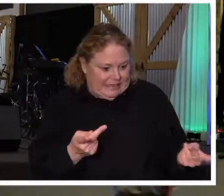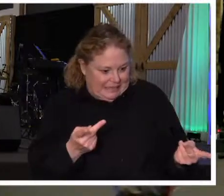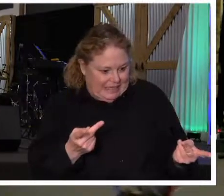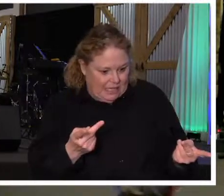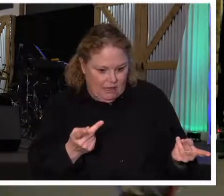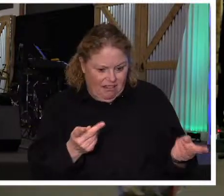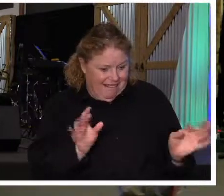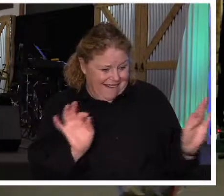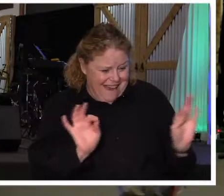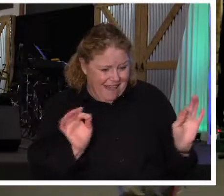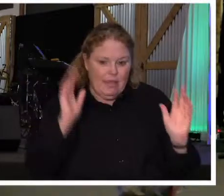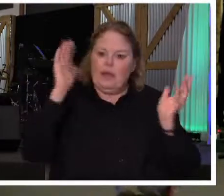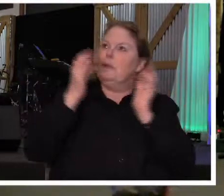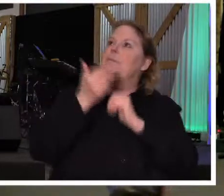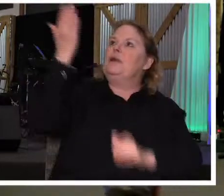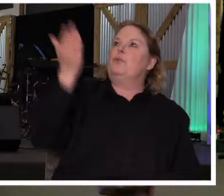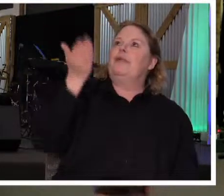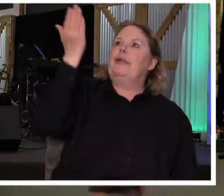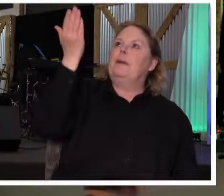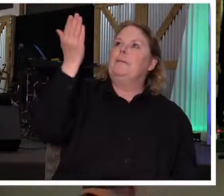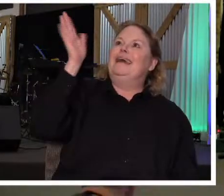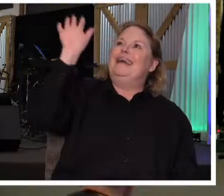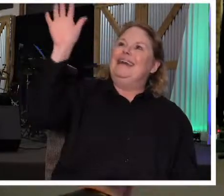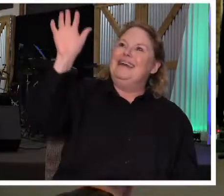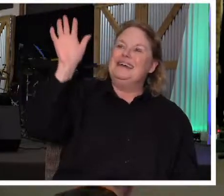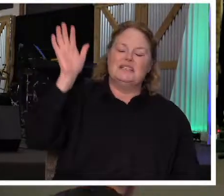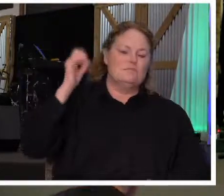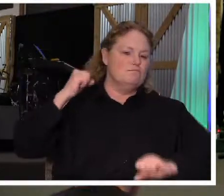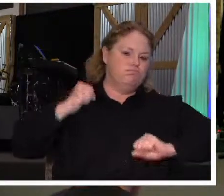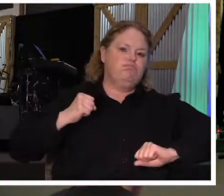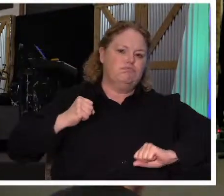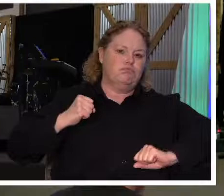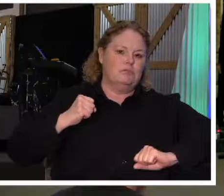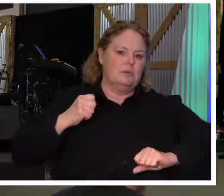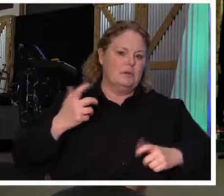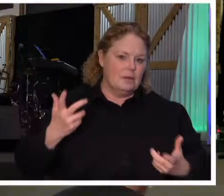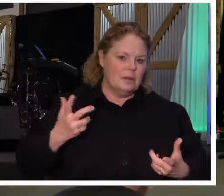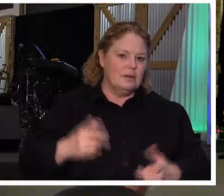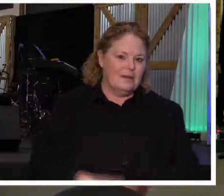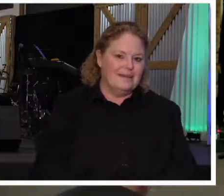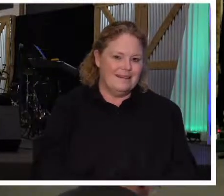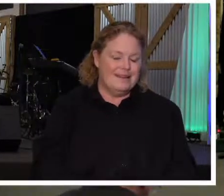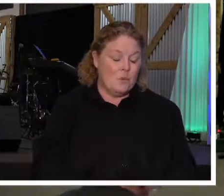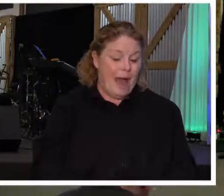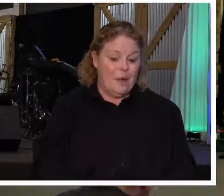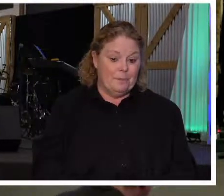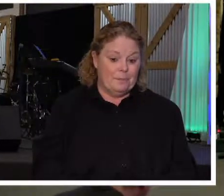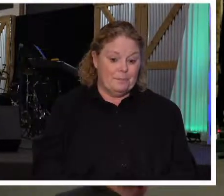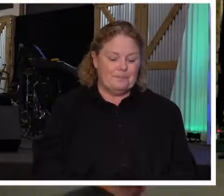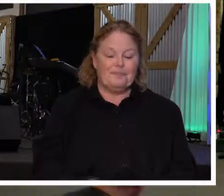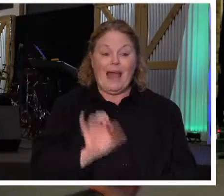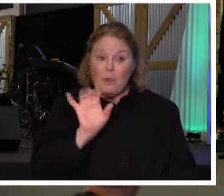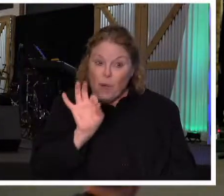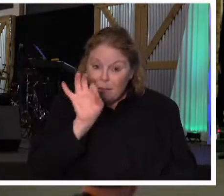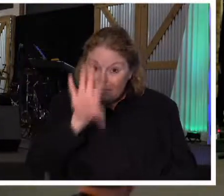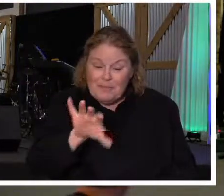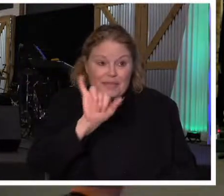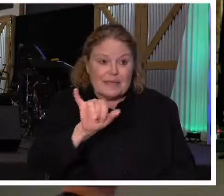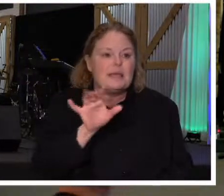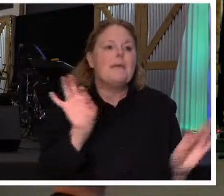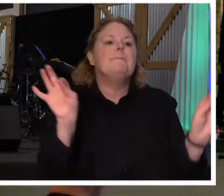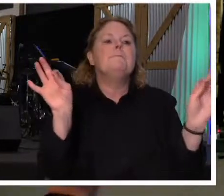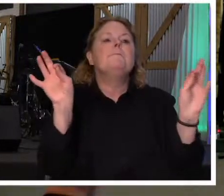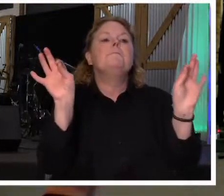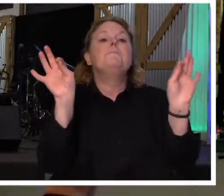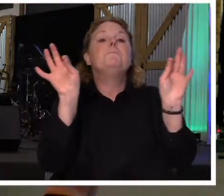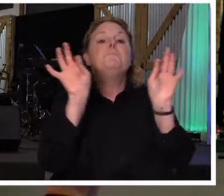has no weight in comparison to the reality of God's glory. Now, I'd like to get this across this morning. In fact,